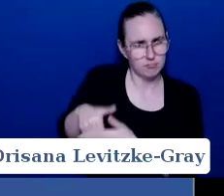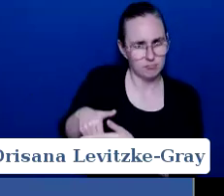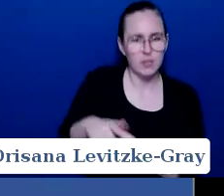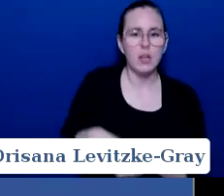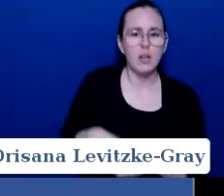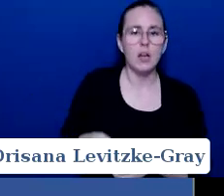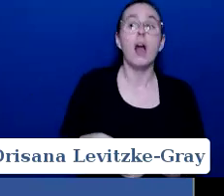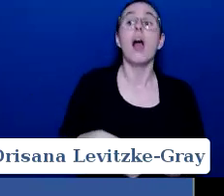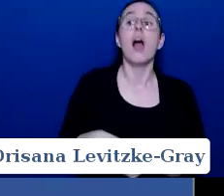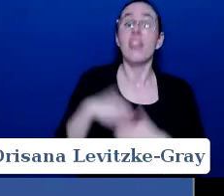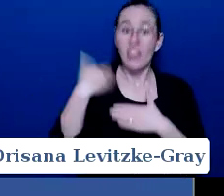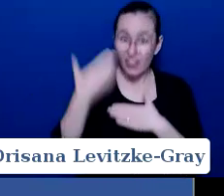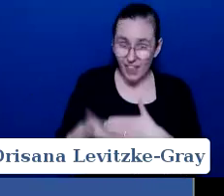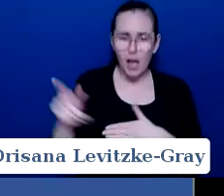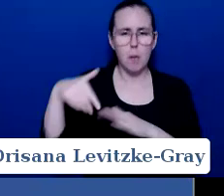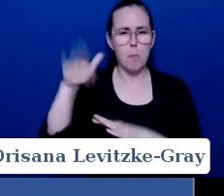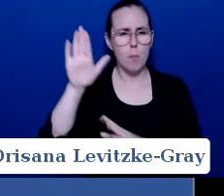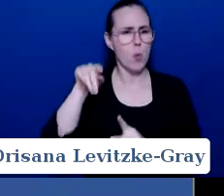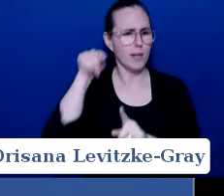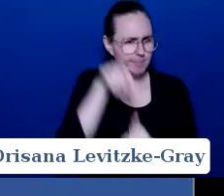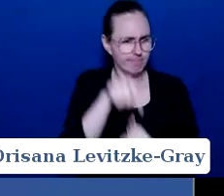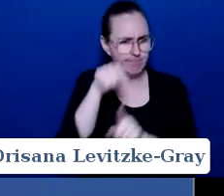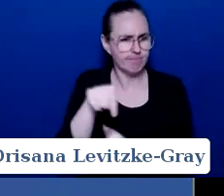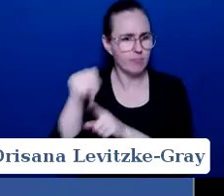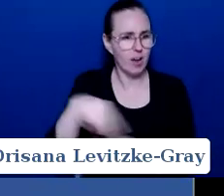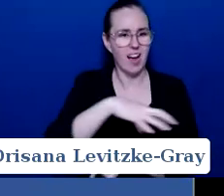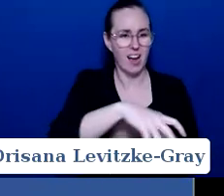view about what is going on in regard to disability assessment,